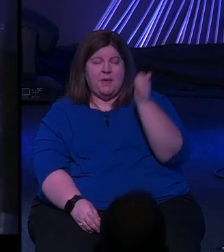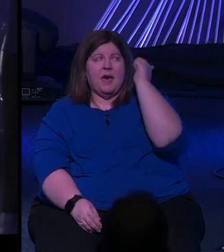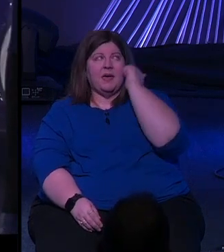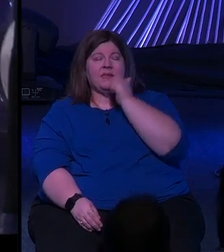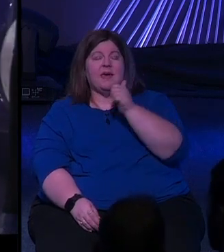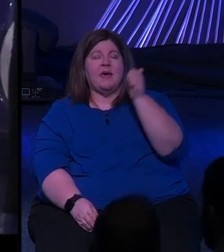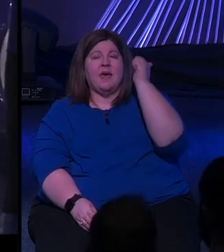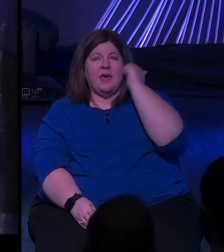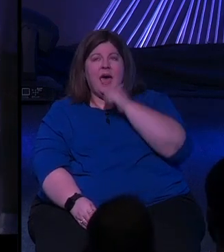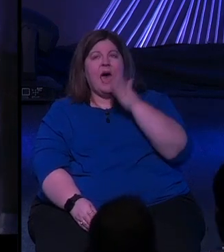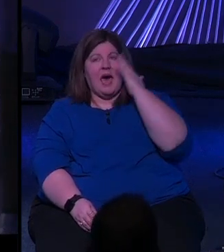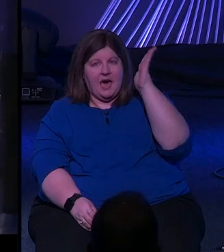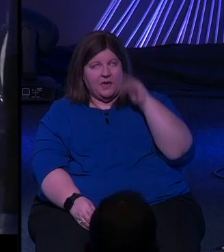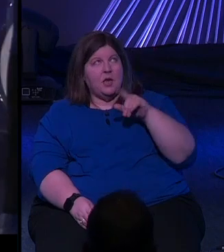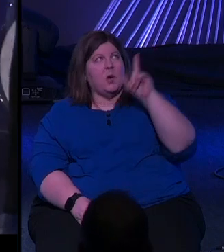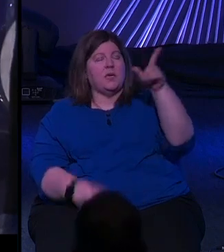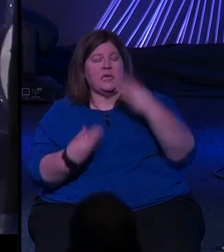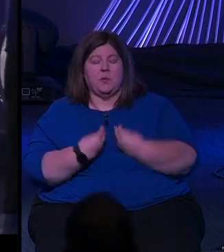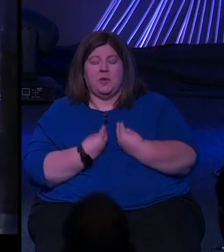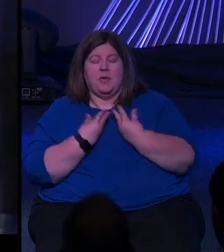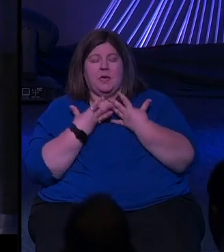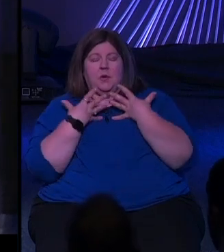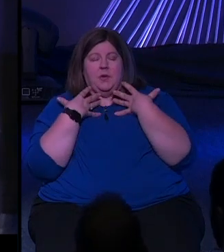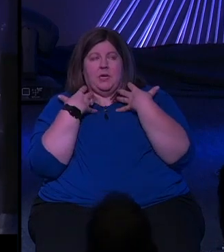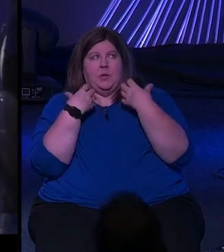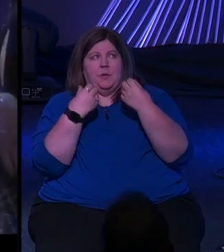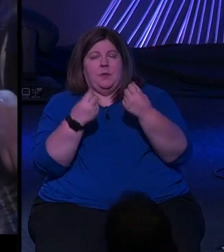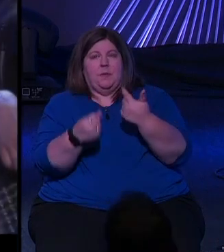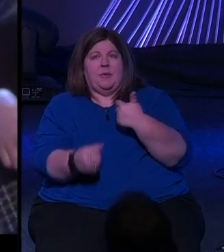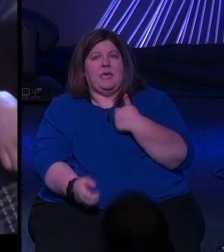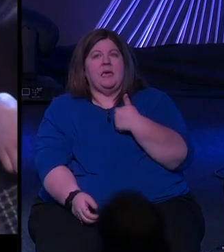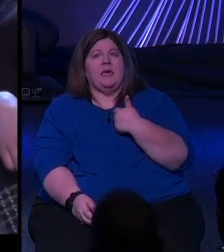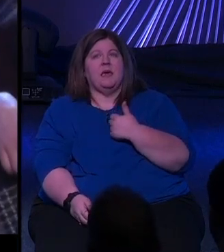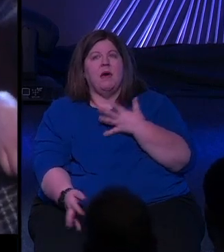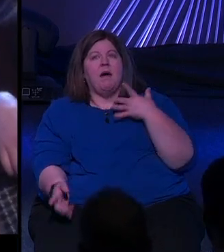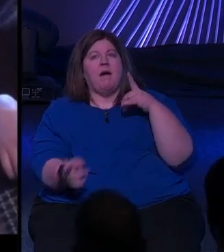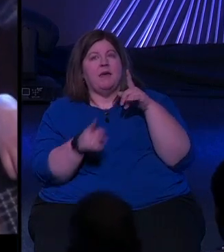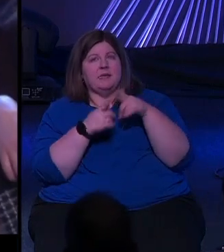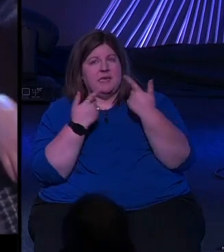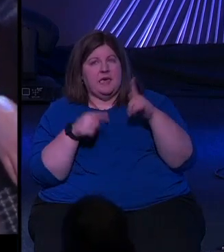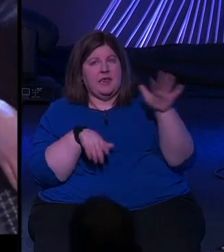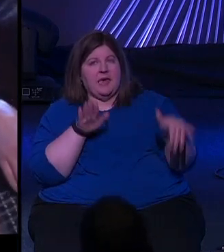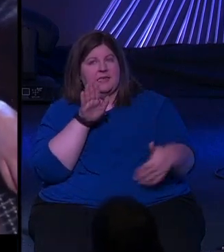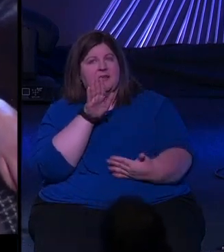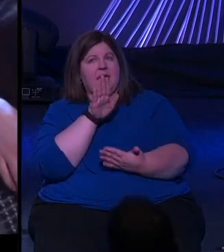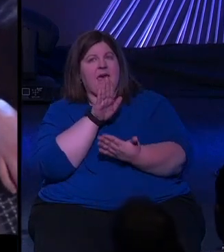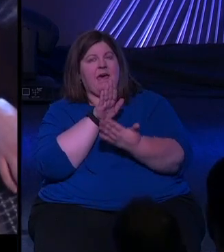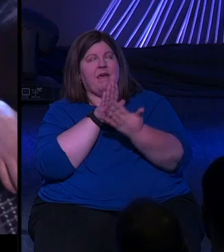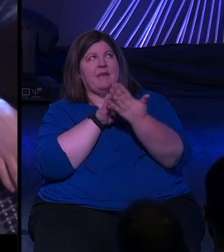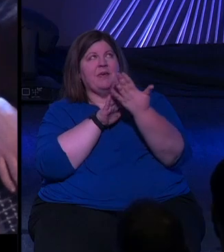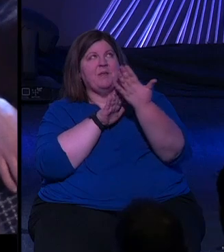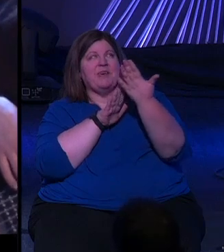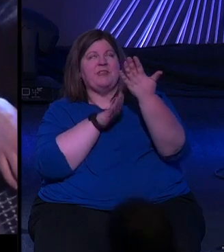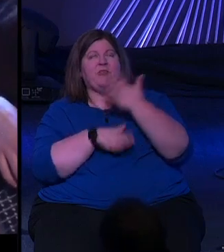day by day, I know he will renew me until I